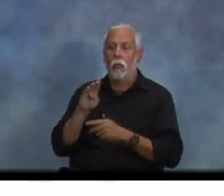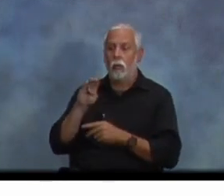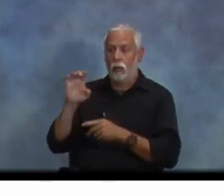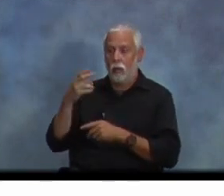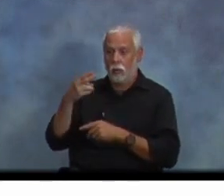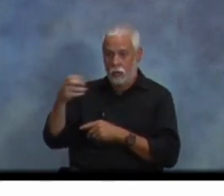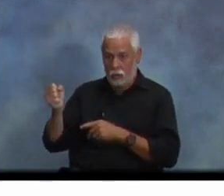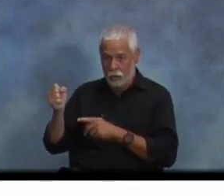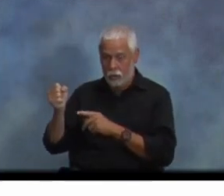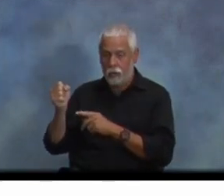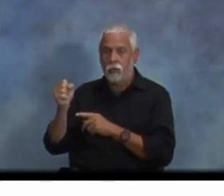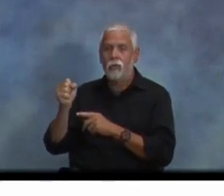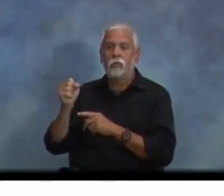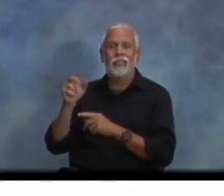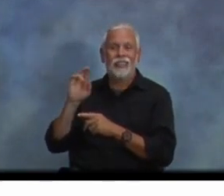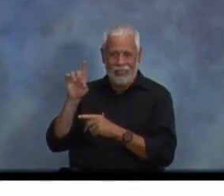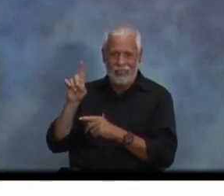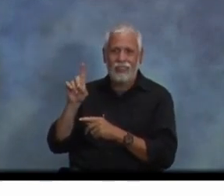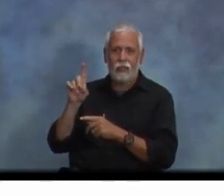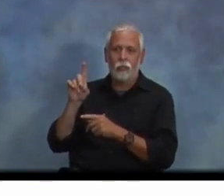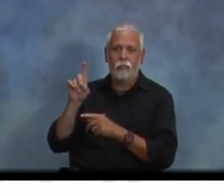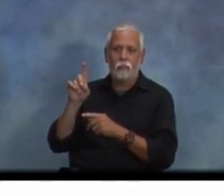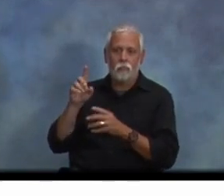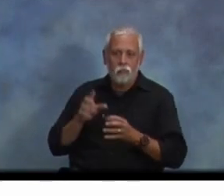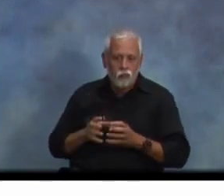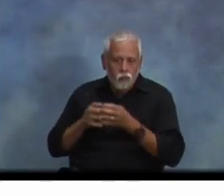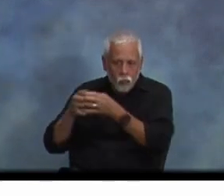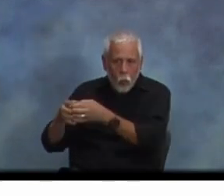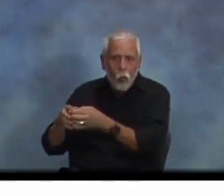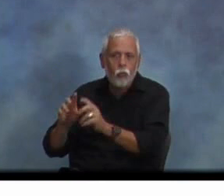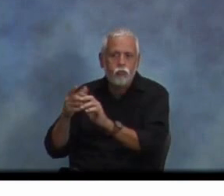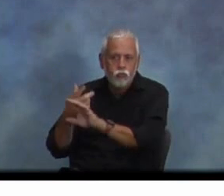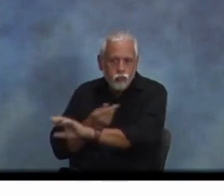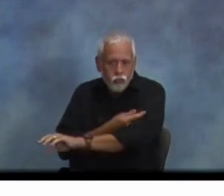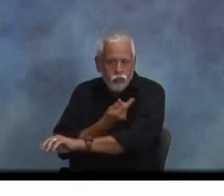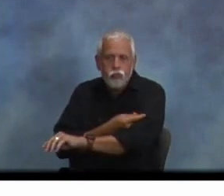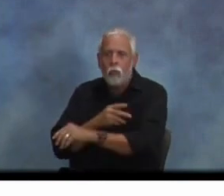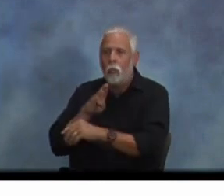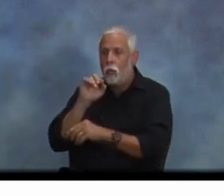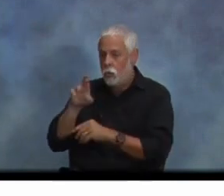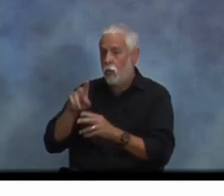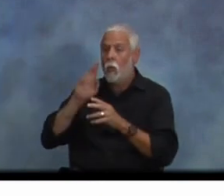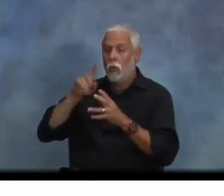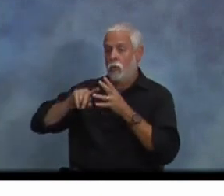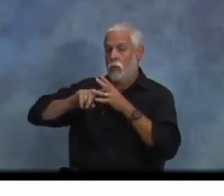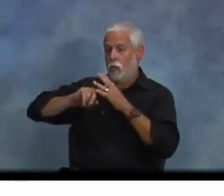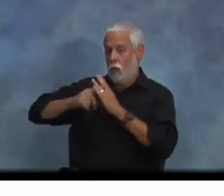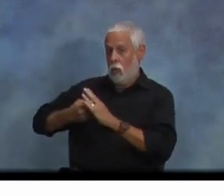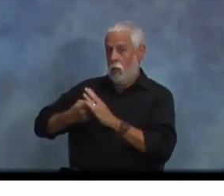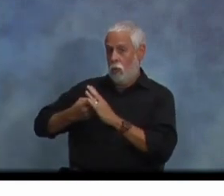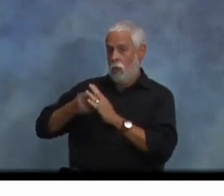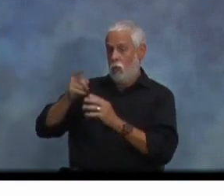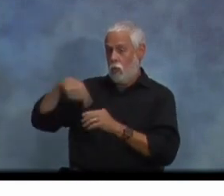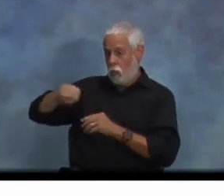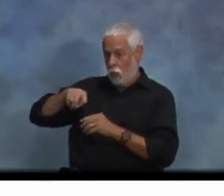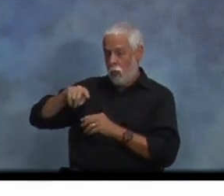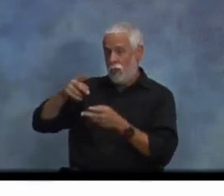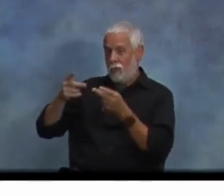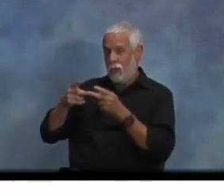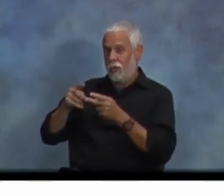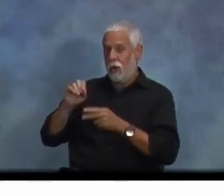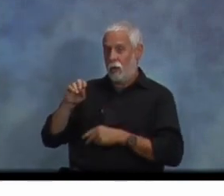County HHS did do mobilization of vaccine. Boosters are set to begin for those groups